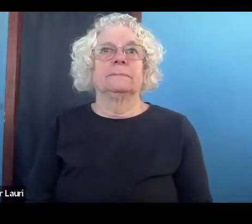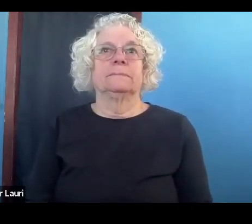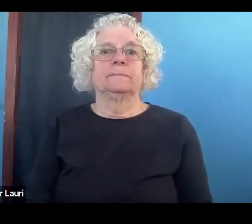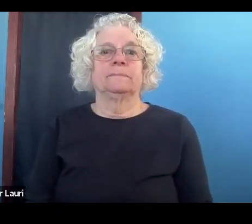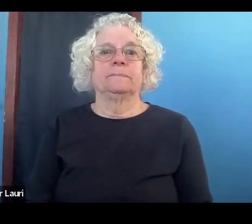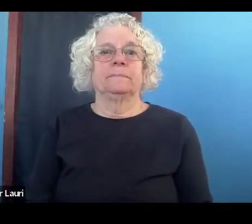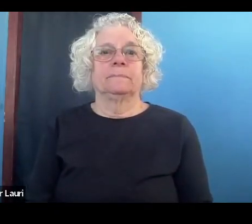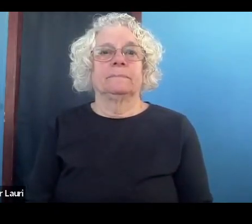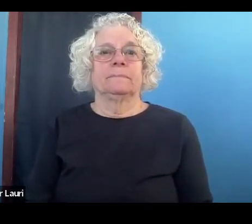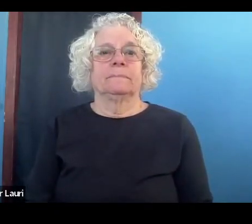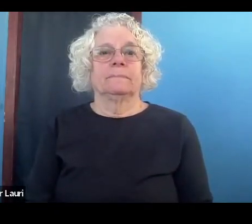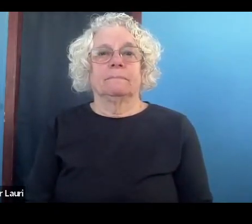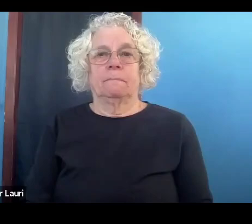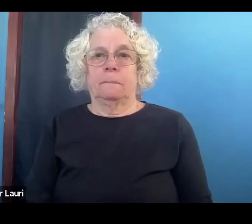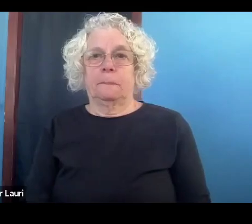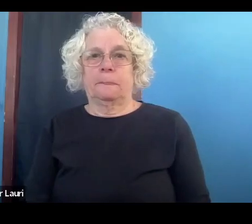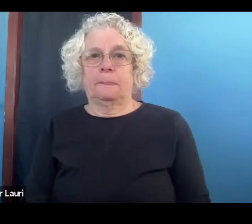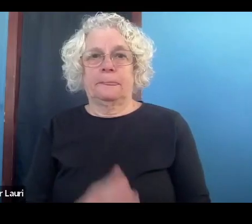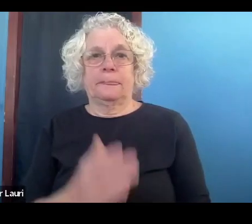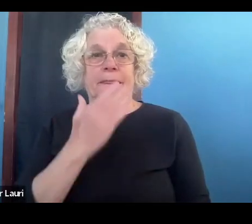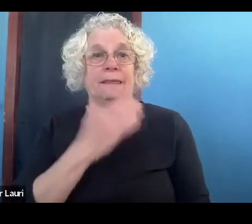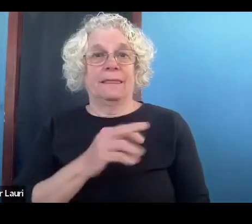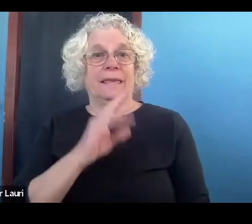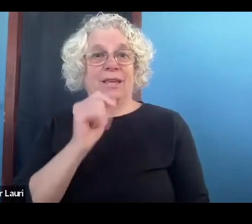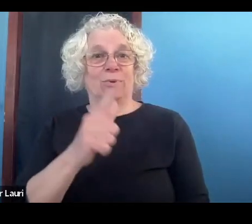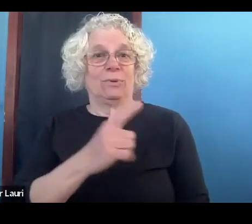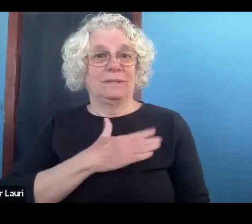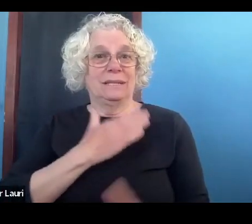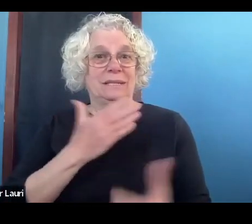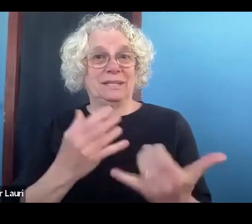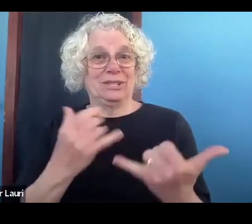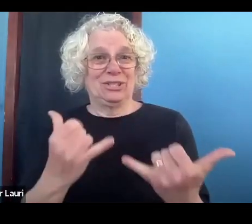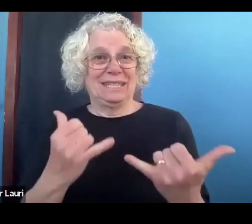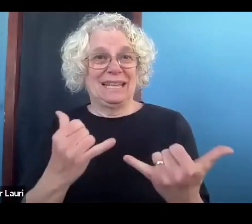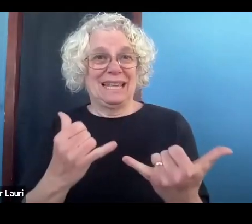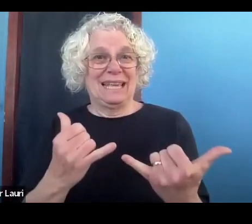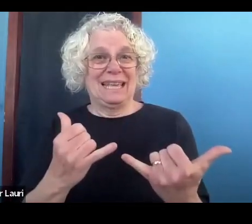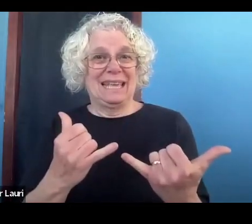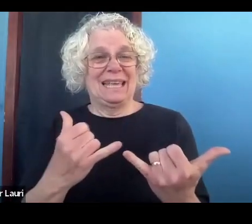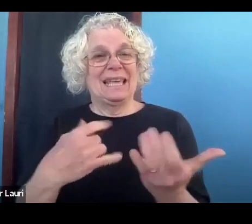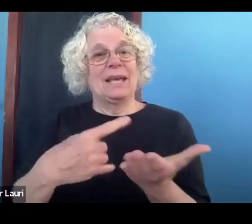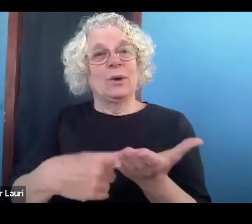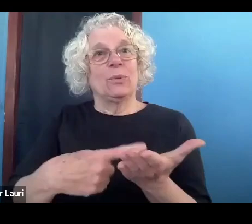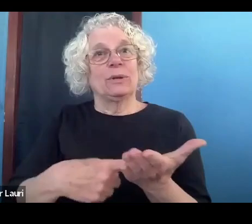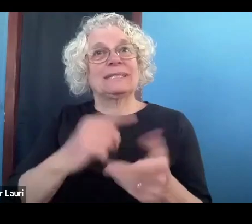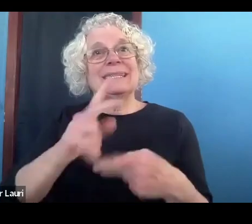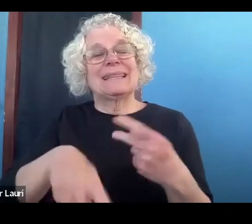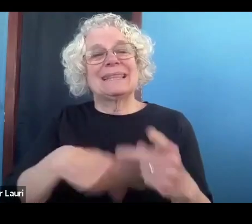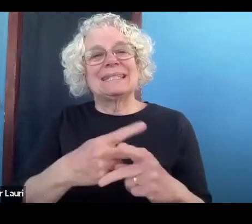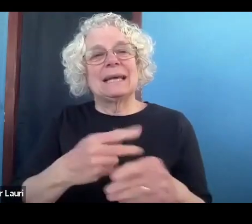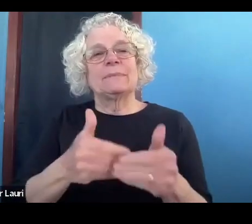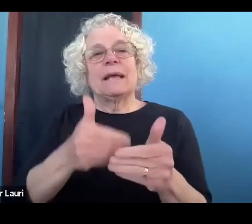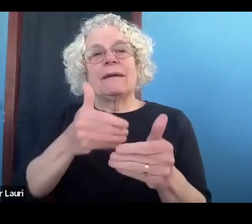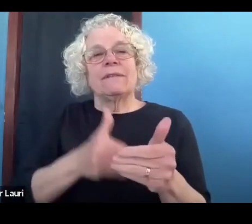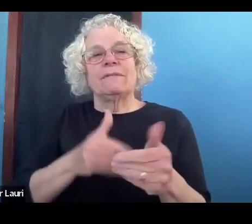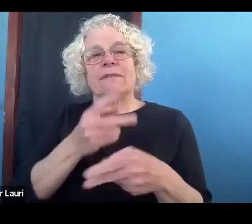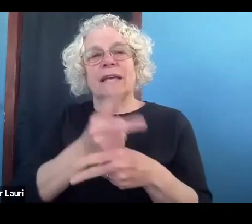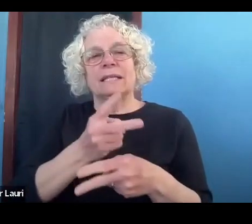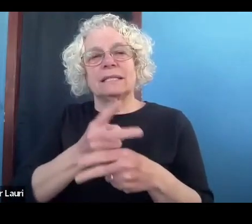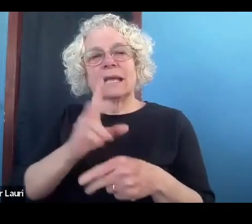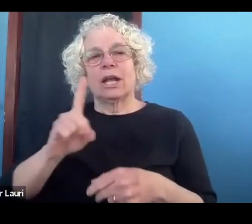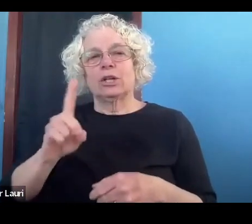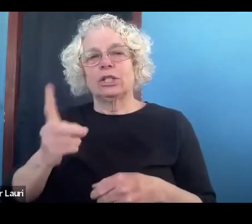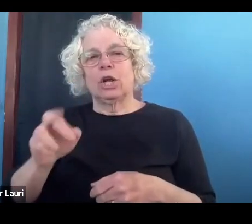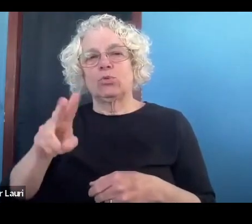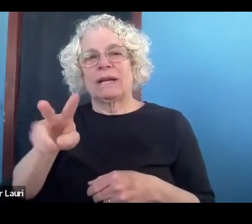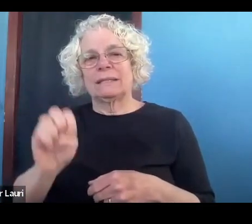Thank you so much, Rachel, and happy to be here today. So yes, we're going to talk about the types of advanced care directives and